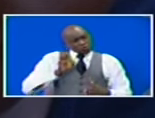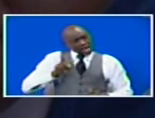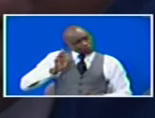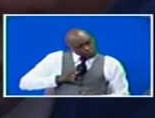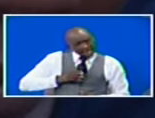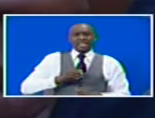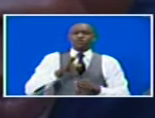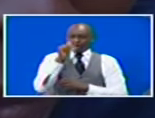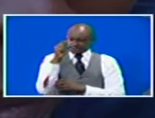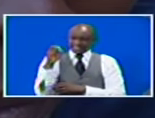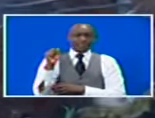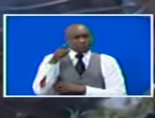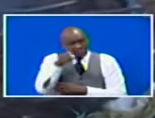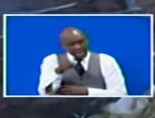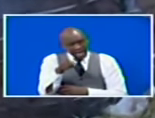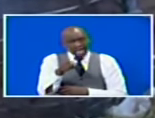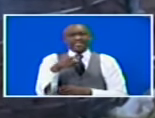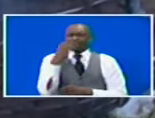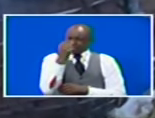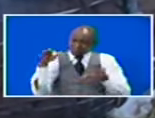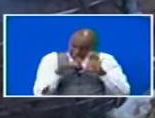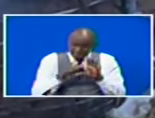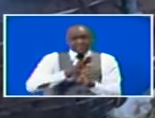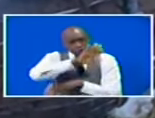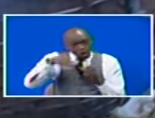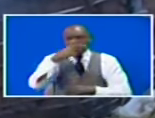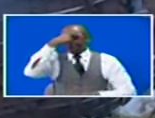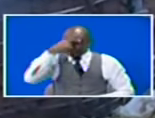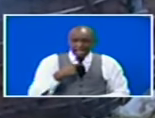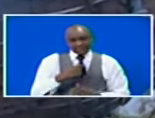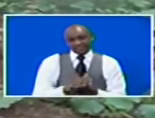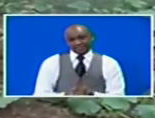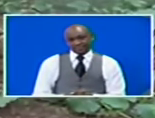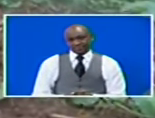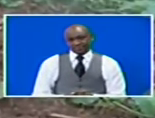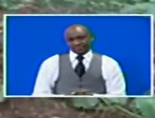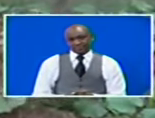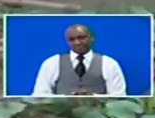family in Uasin Gishu whose five members are all blind.